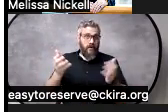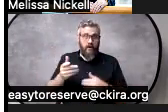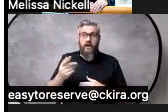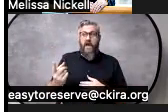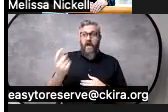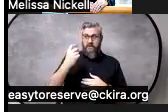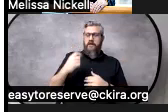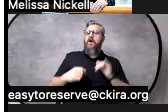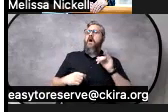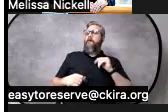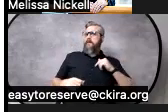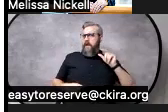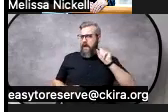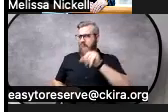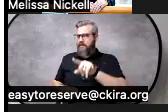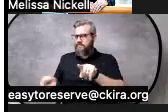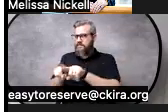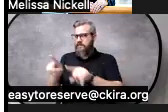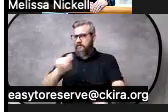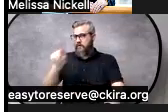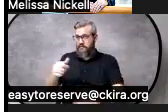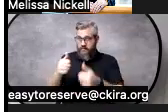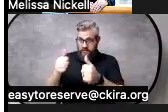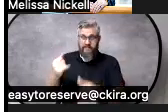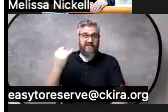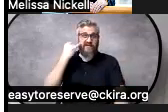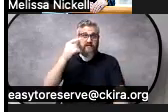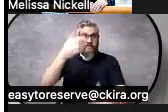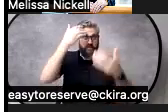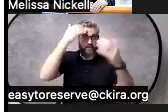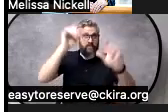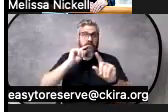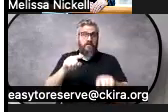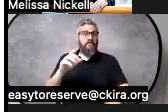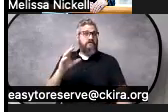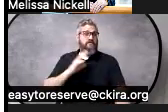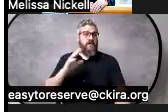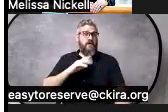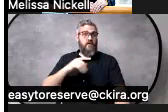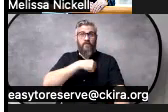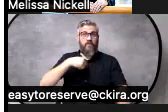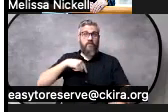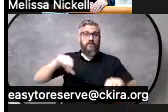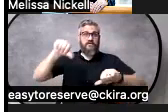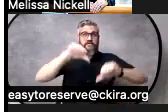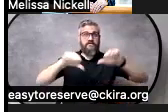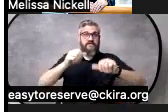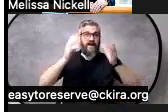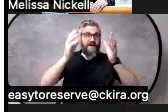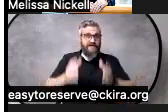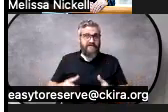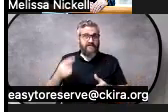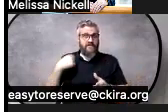to them. And if you don't know, it's completely okay. No one knows everything. We're scientists, so we're in the field